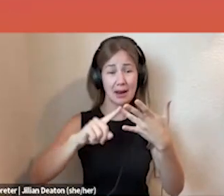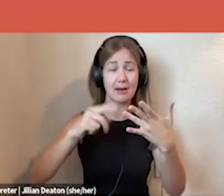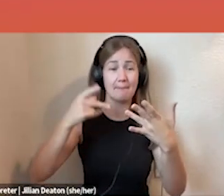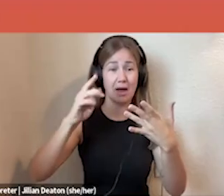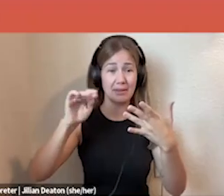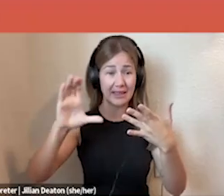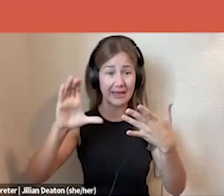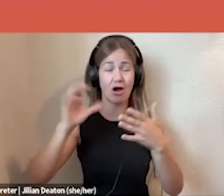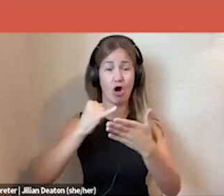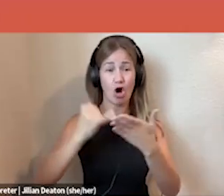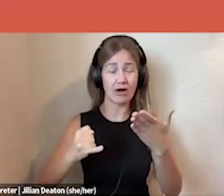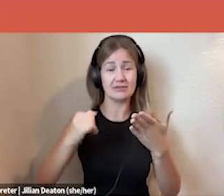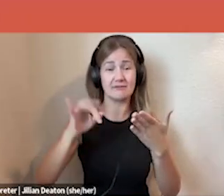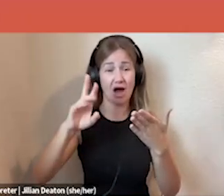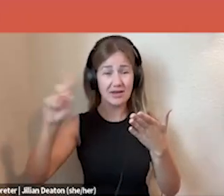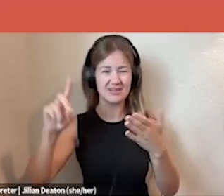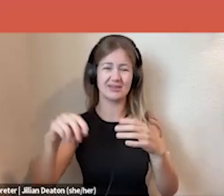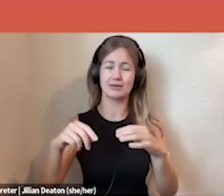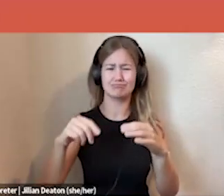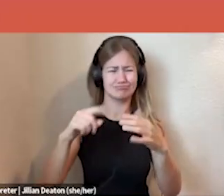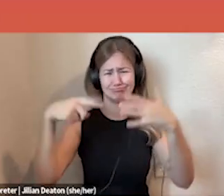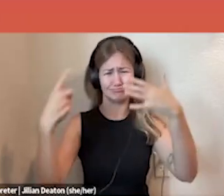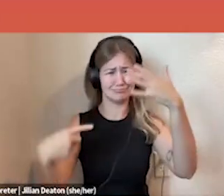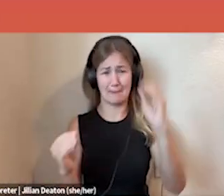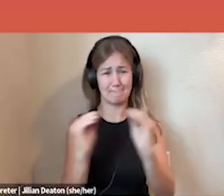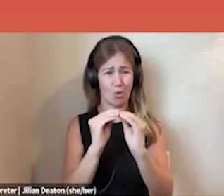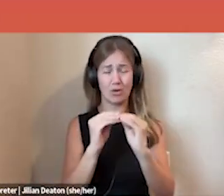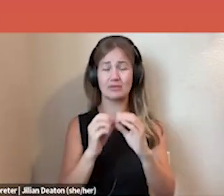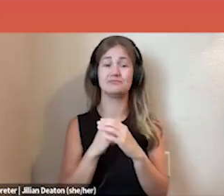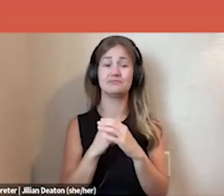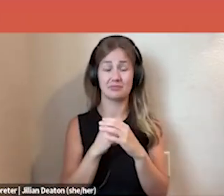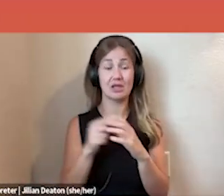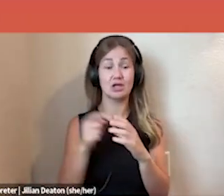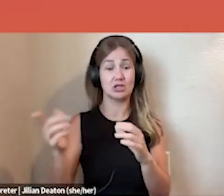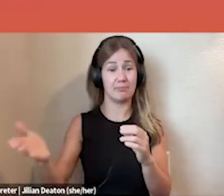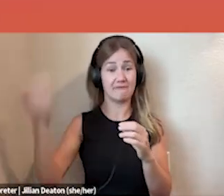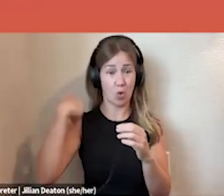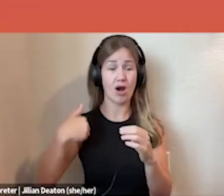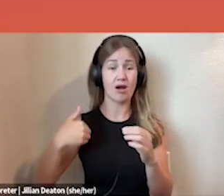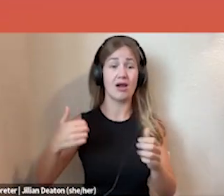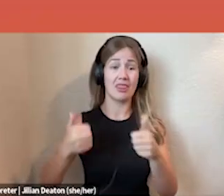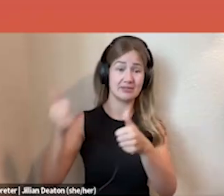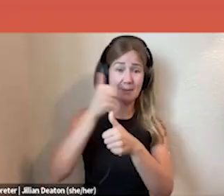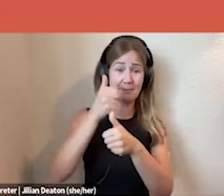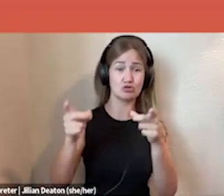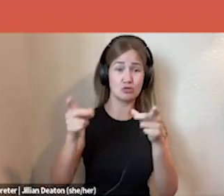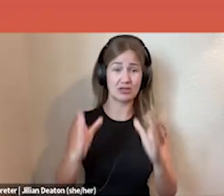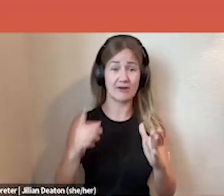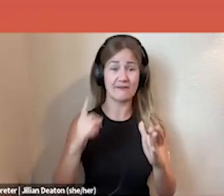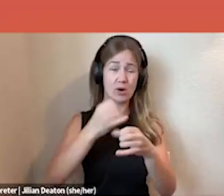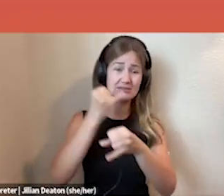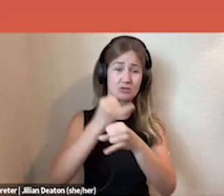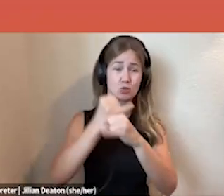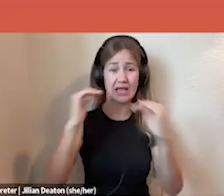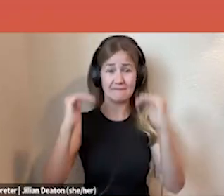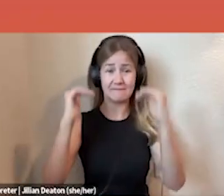few. Prior to launching her consultancy, Hallie served as the Deputy Director of Institutional Advancement for the